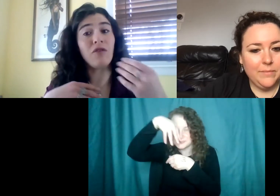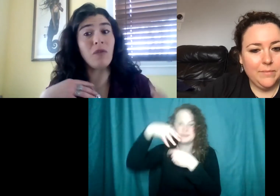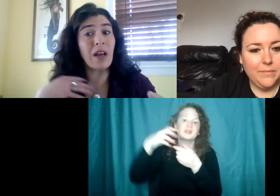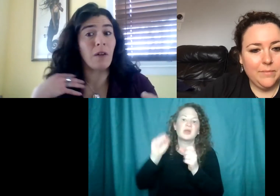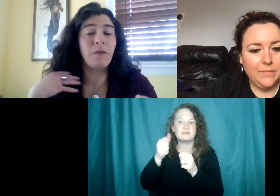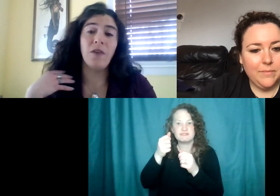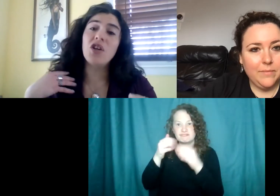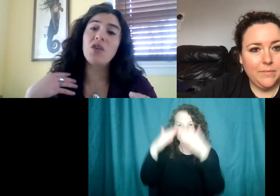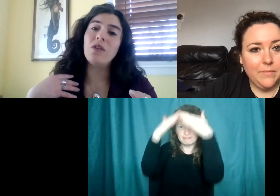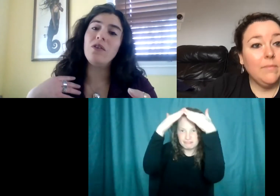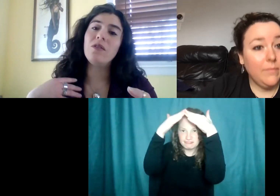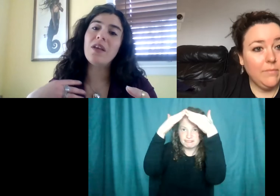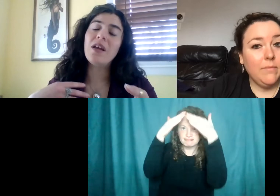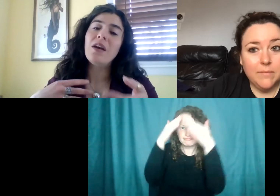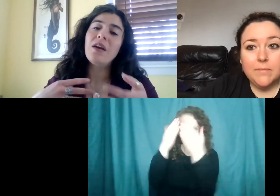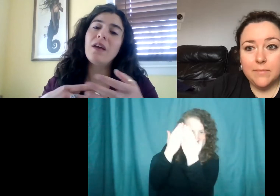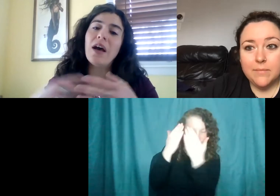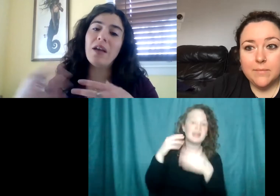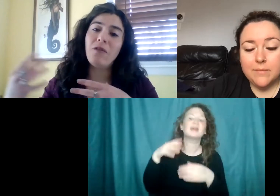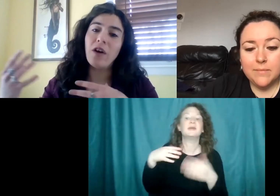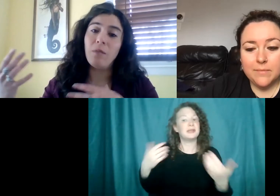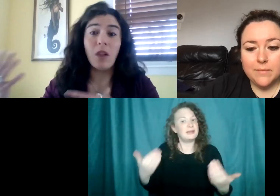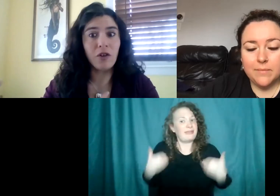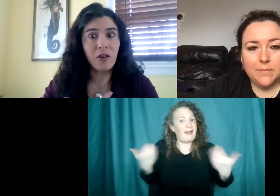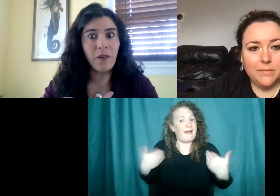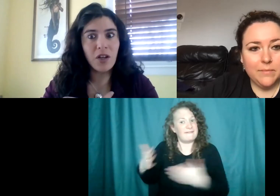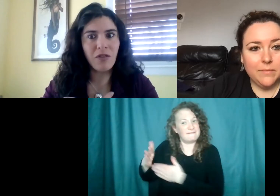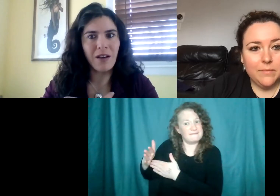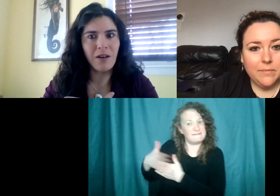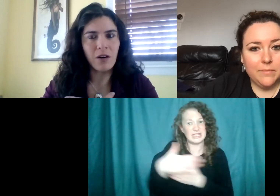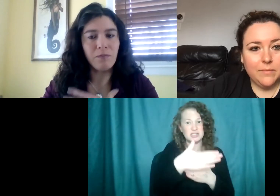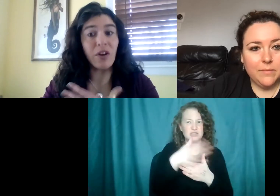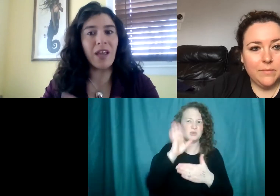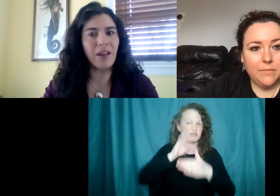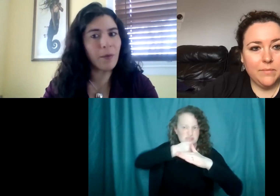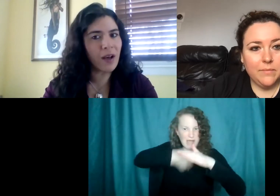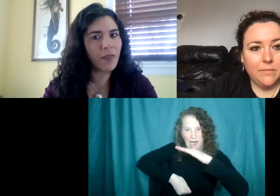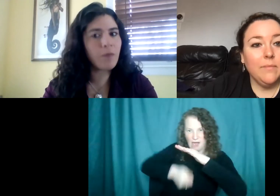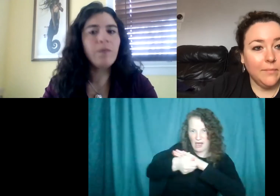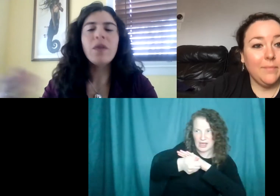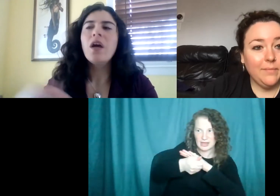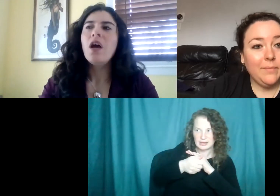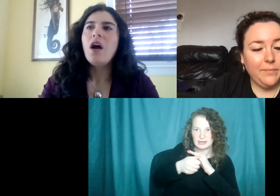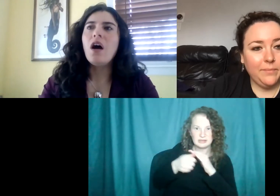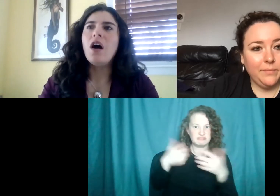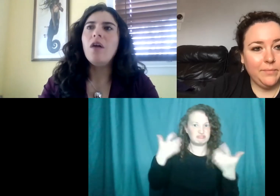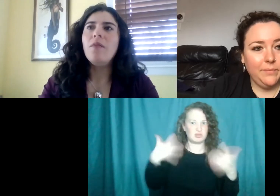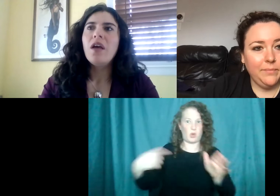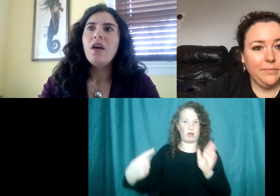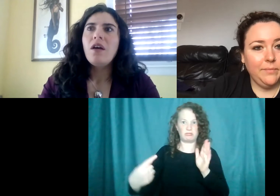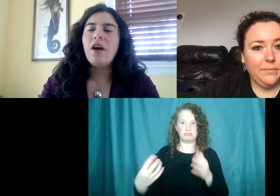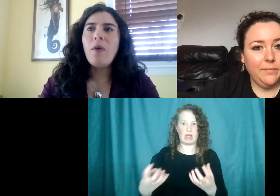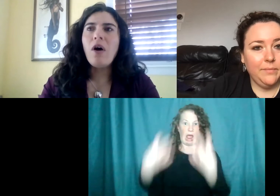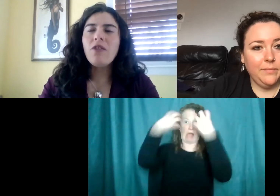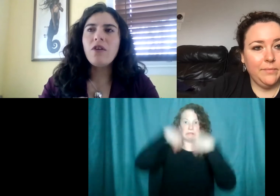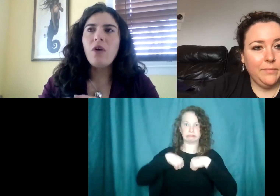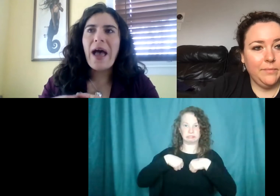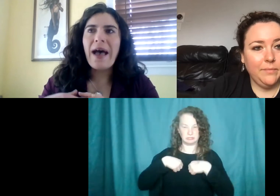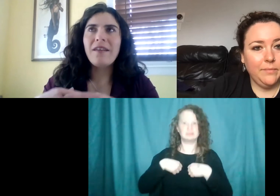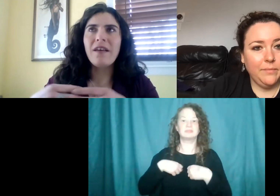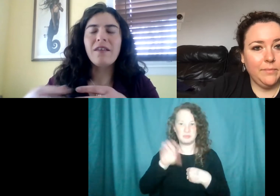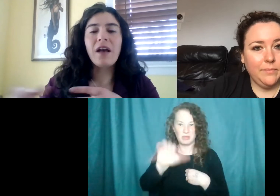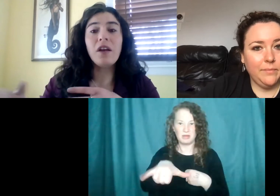lot of juvenile fish will use it to hide from larger fish that are predating upon them. Kelp